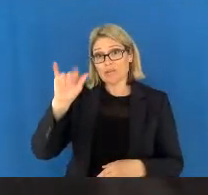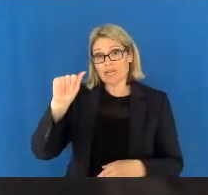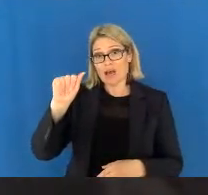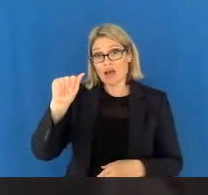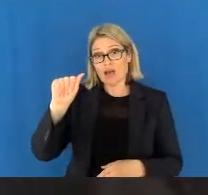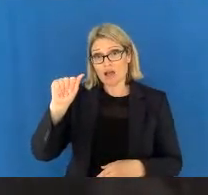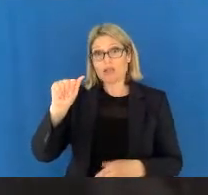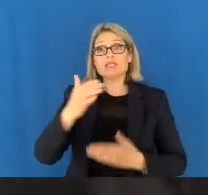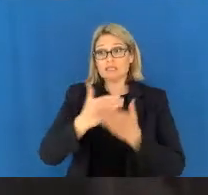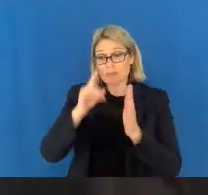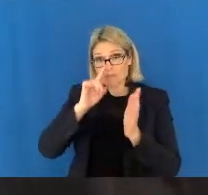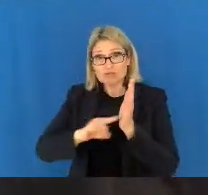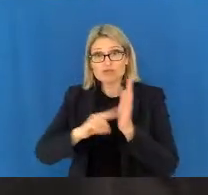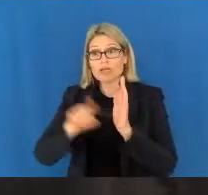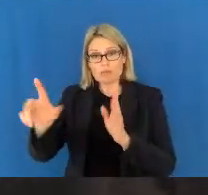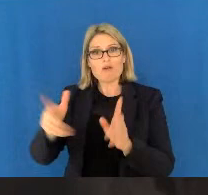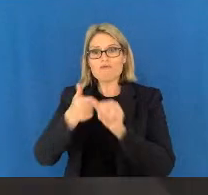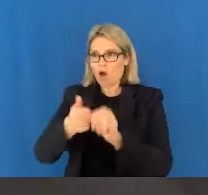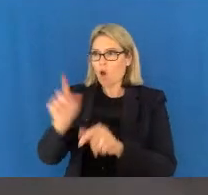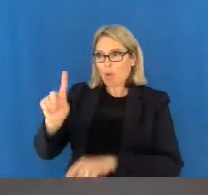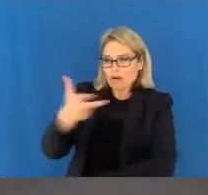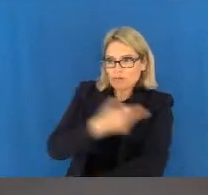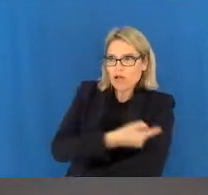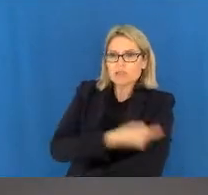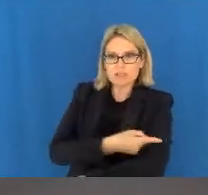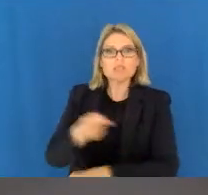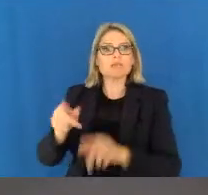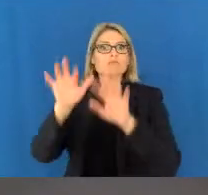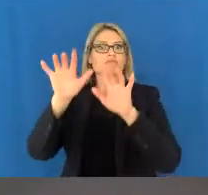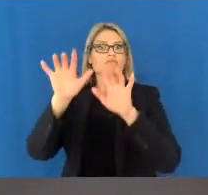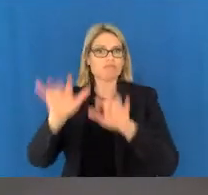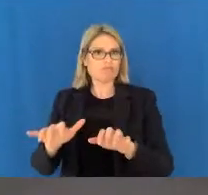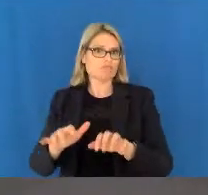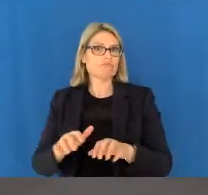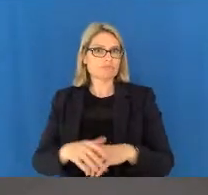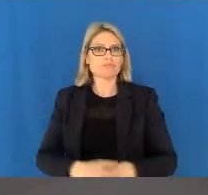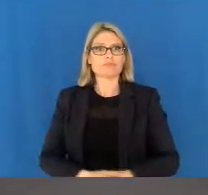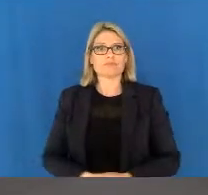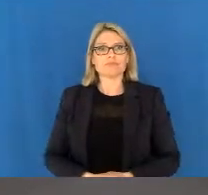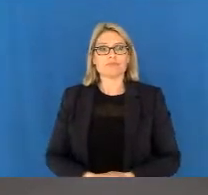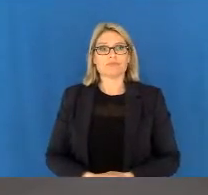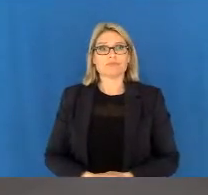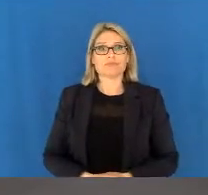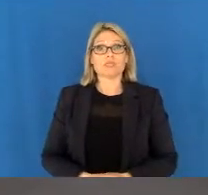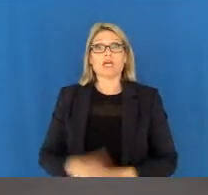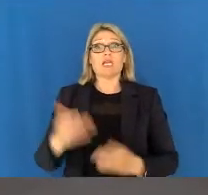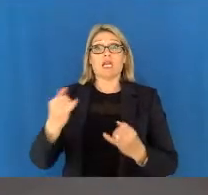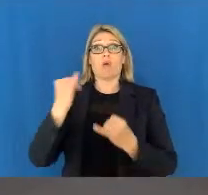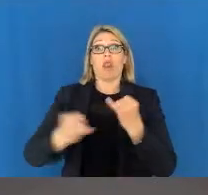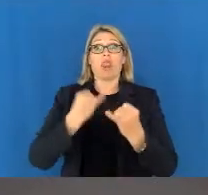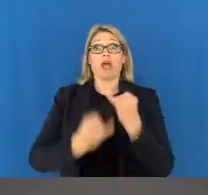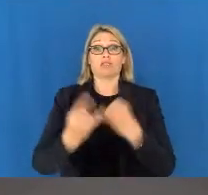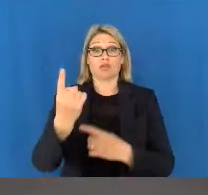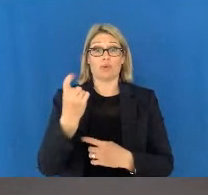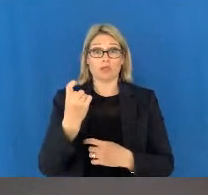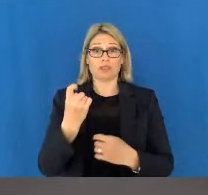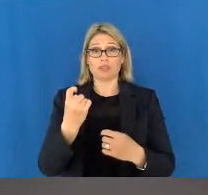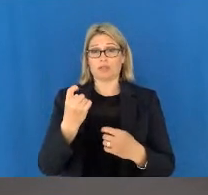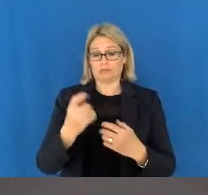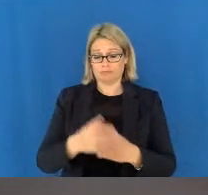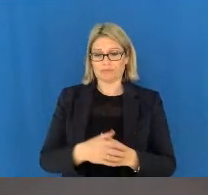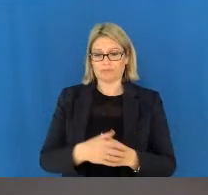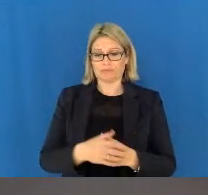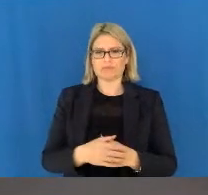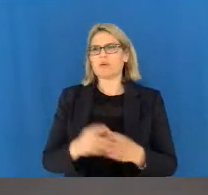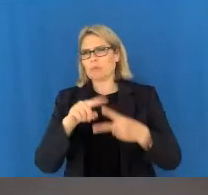do. Perfect. We're coming up towards our last question or two. So,